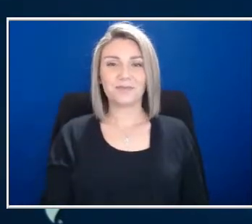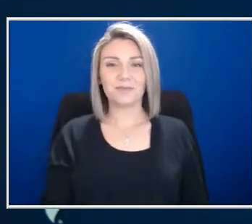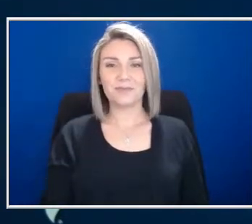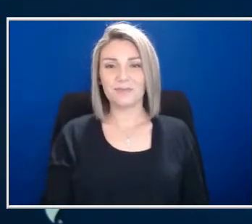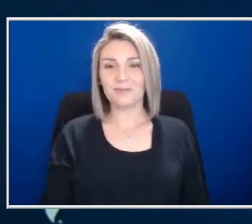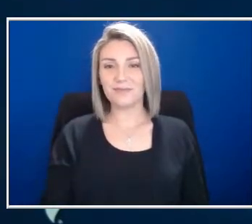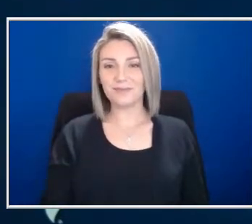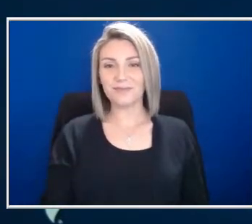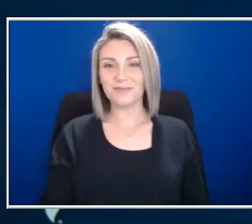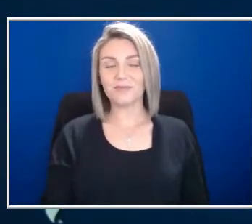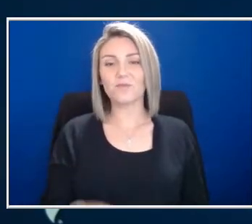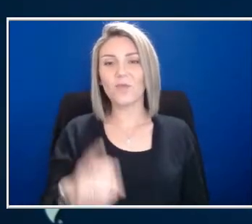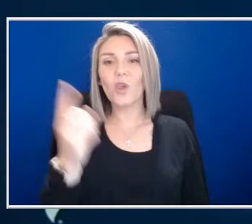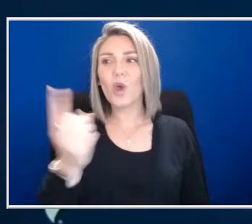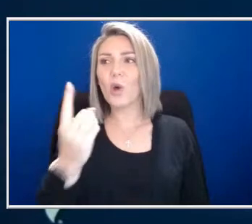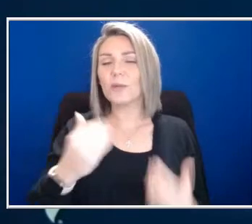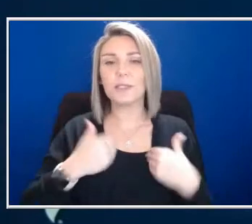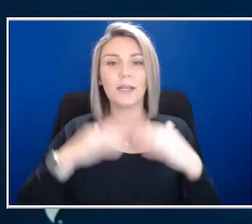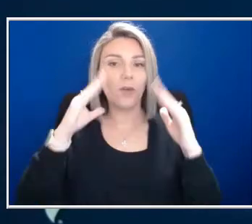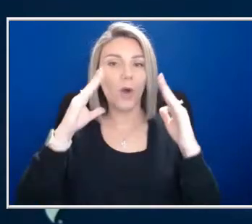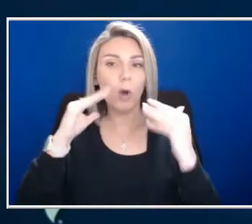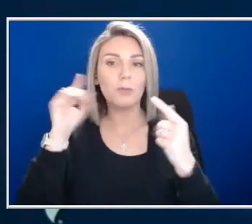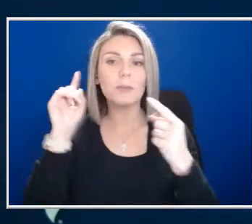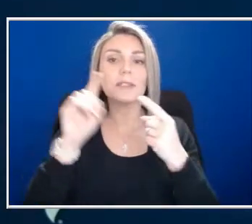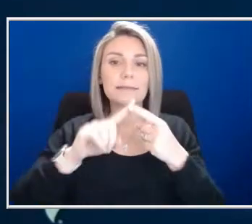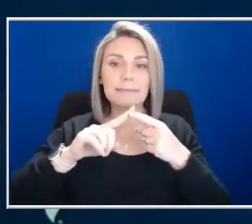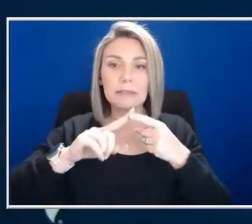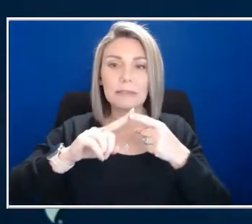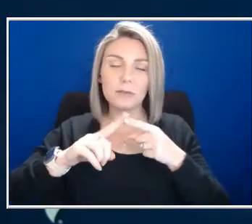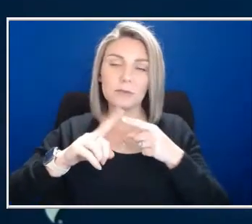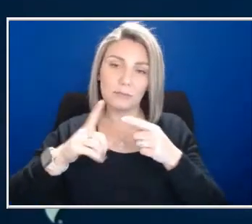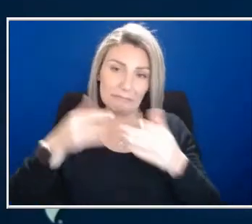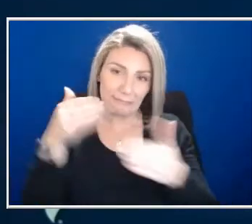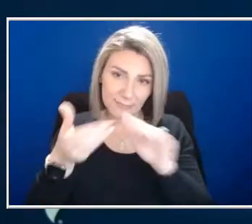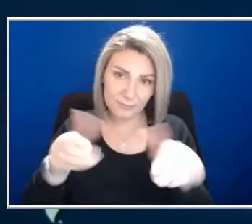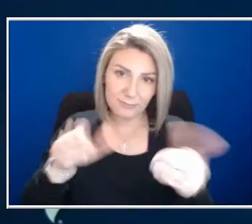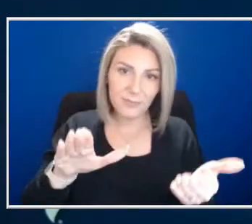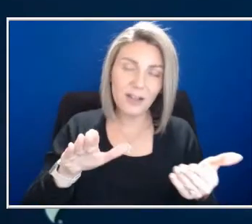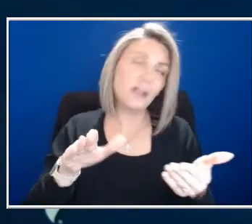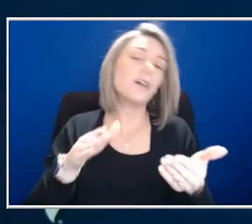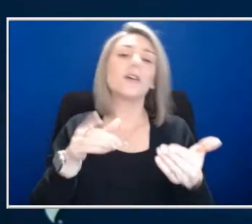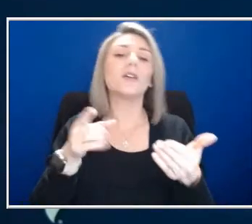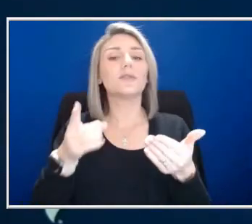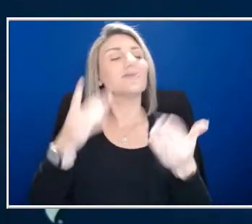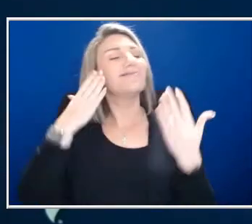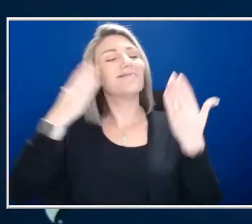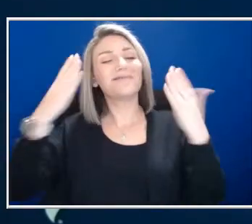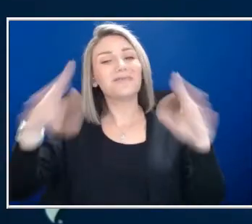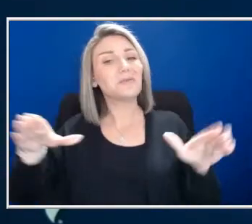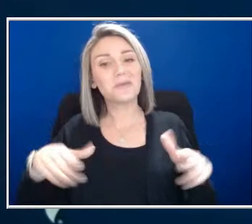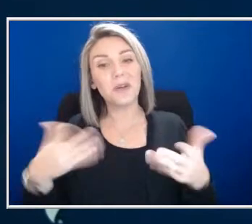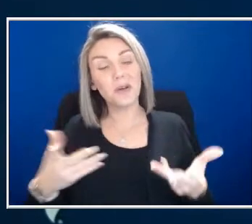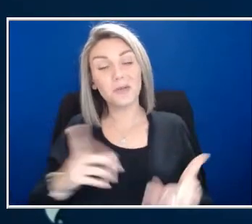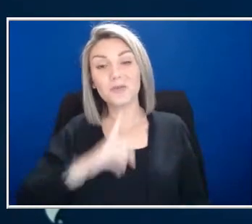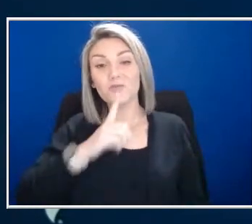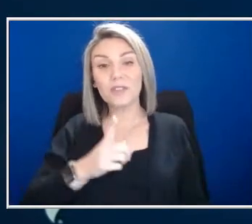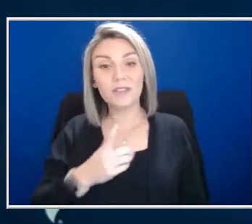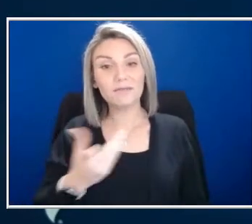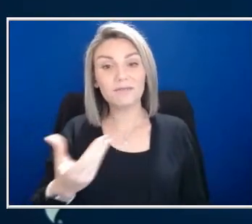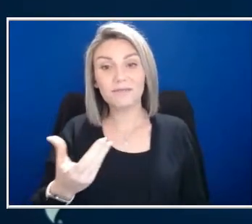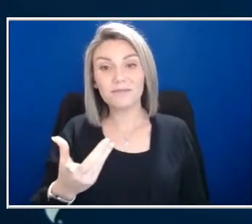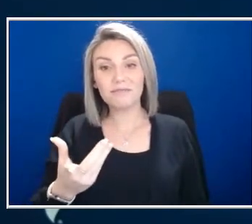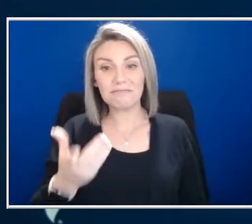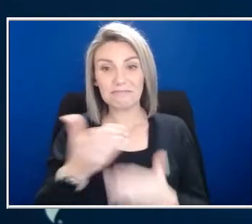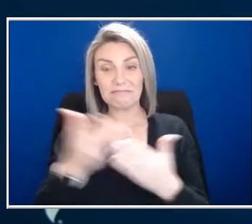you always have hope until the very end. I mean, you don't know. And there's things out